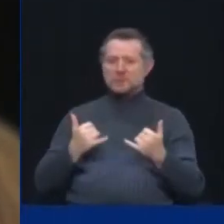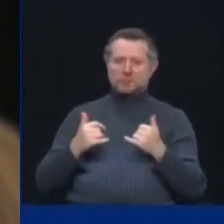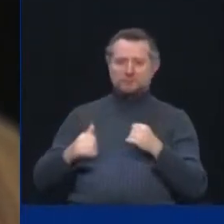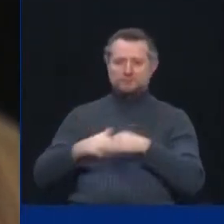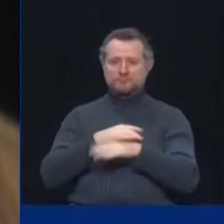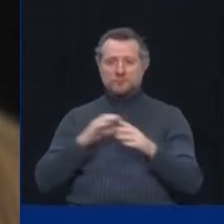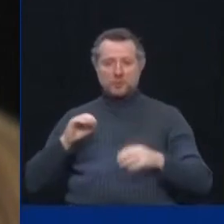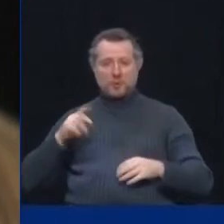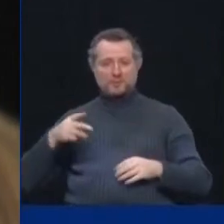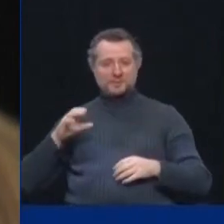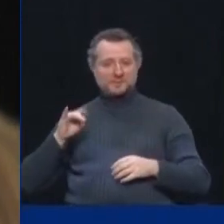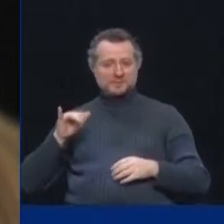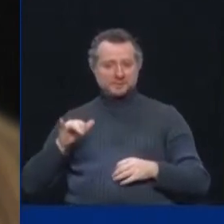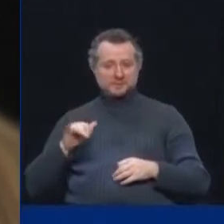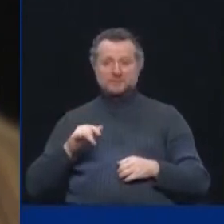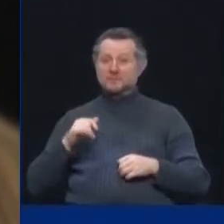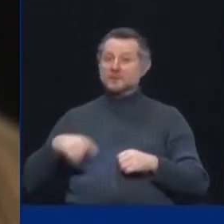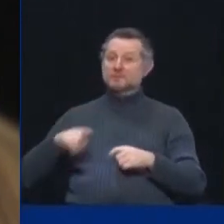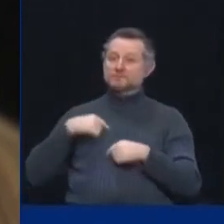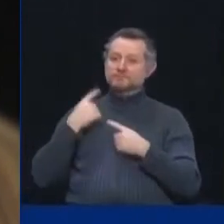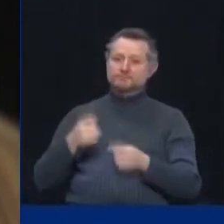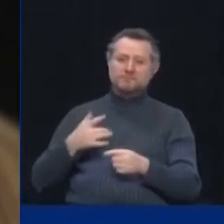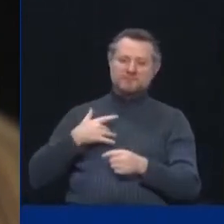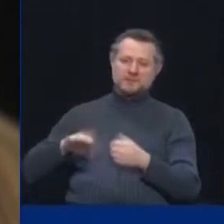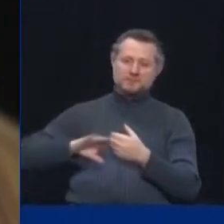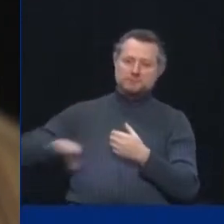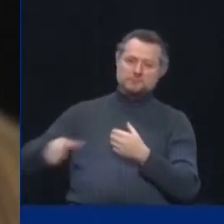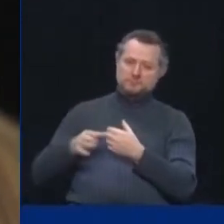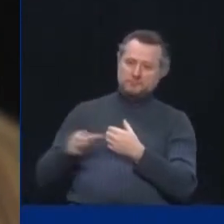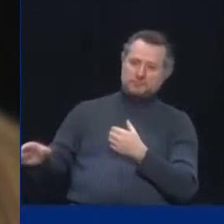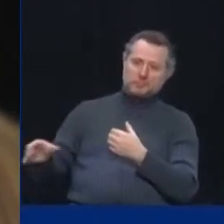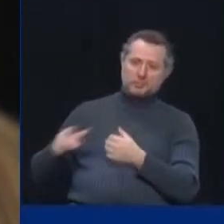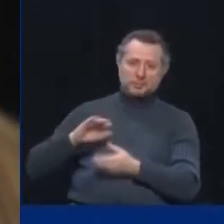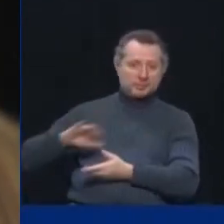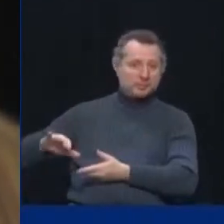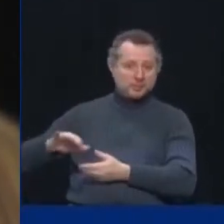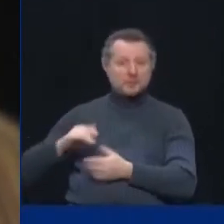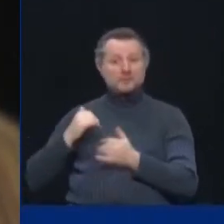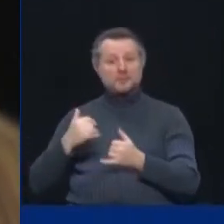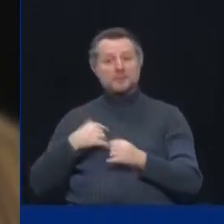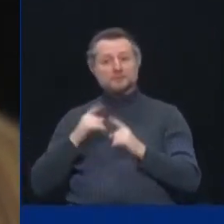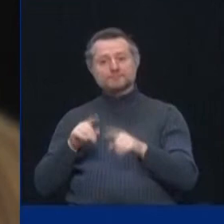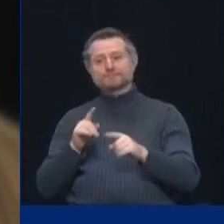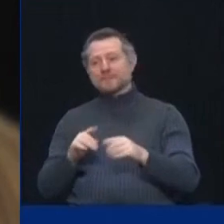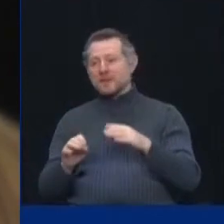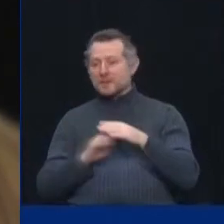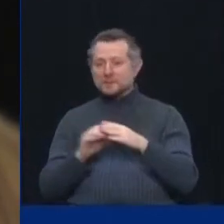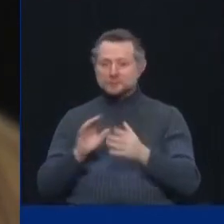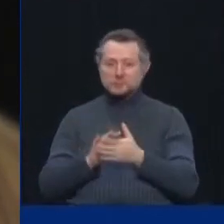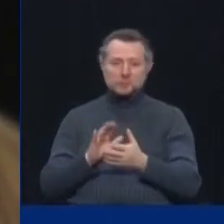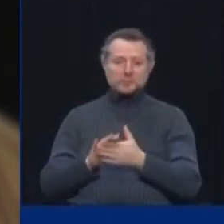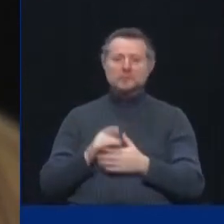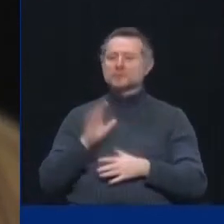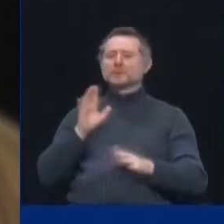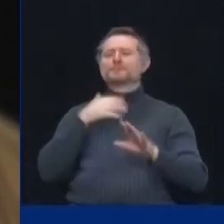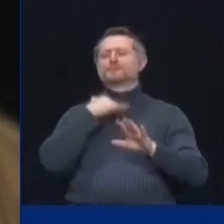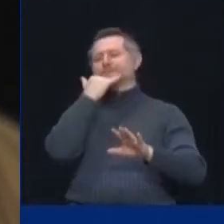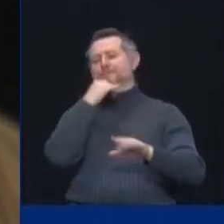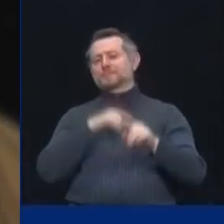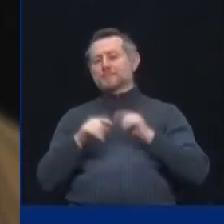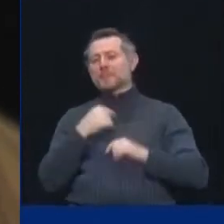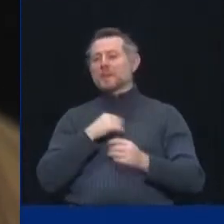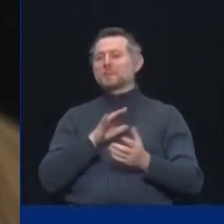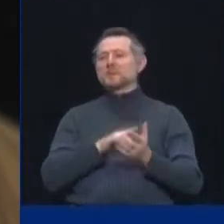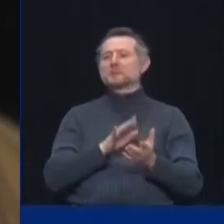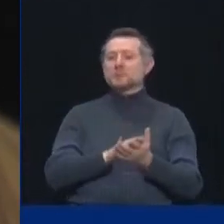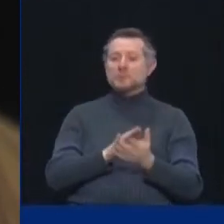disenfranchised. You see, I went to middle school here, and if I wanted to get here, I had to take the 31 bus or the